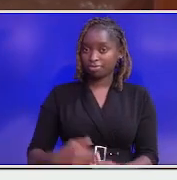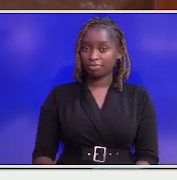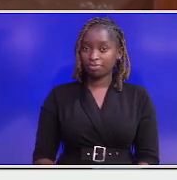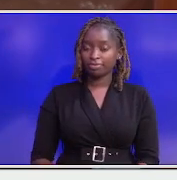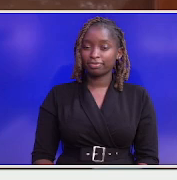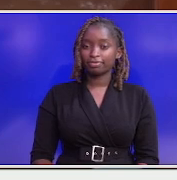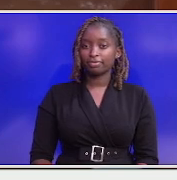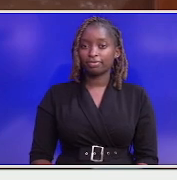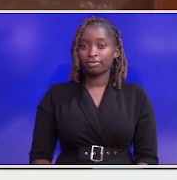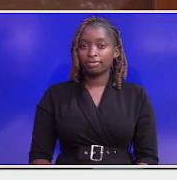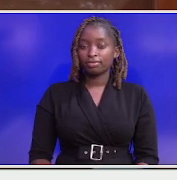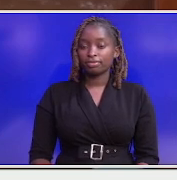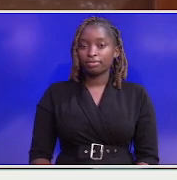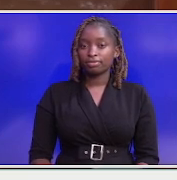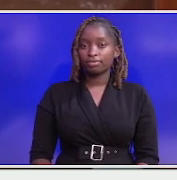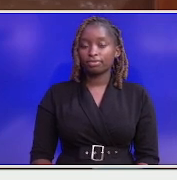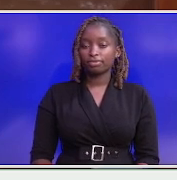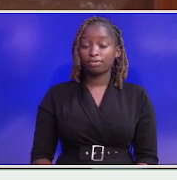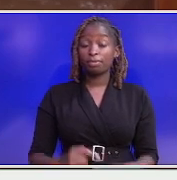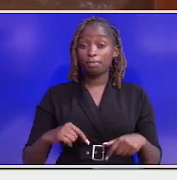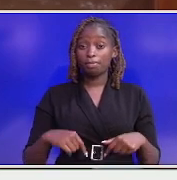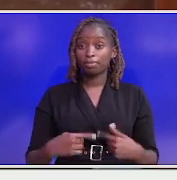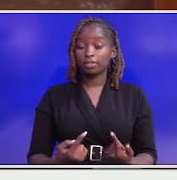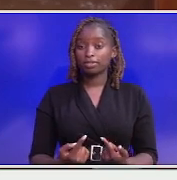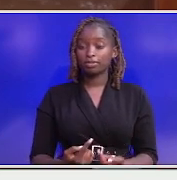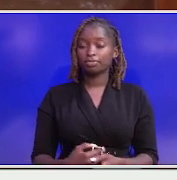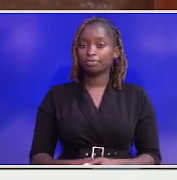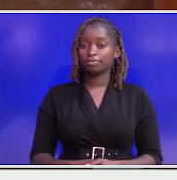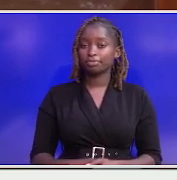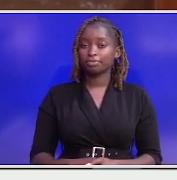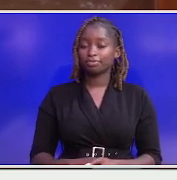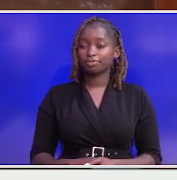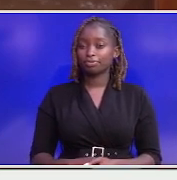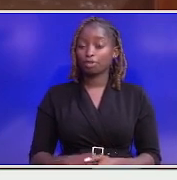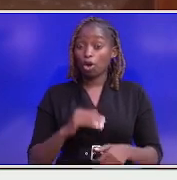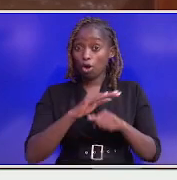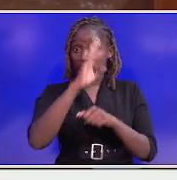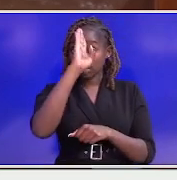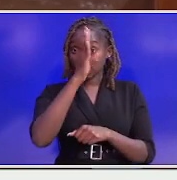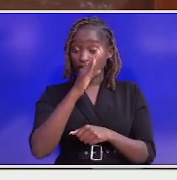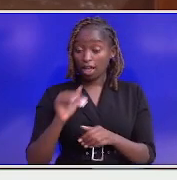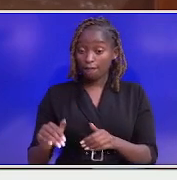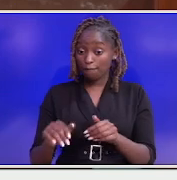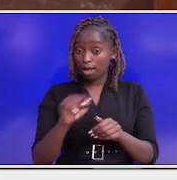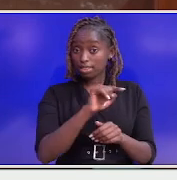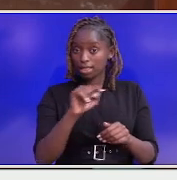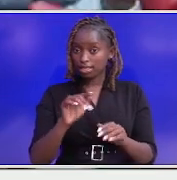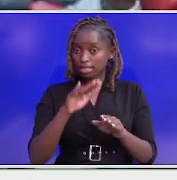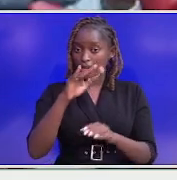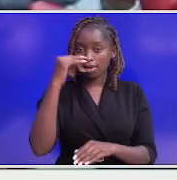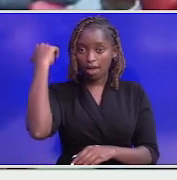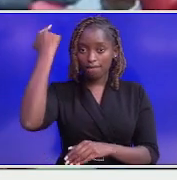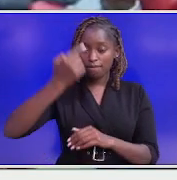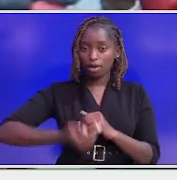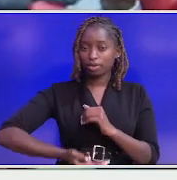Some people call me, but I'm the chairman of this committee. Come Sunday, seemingly following the footsteps of the Supreme Court,